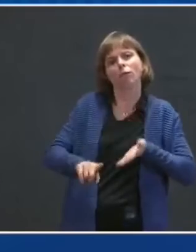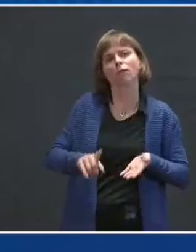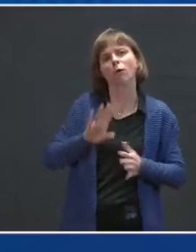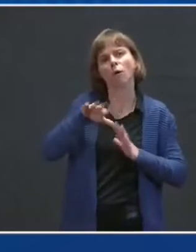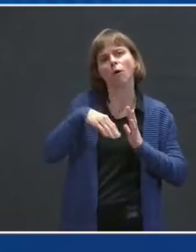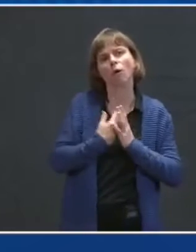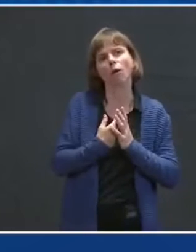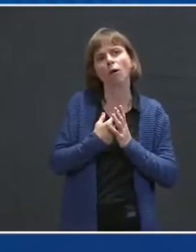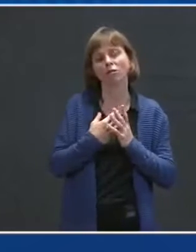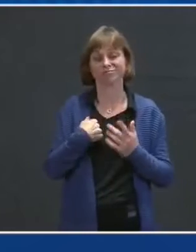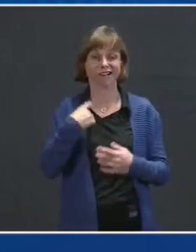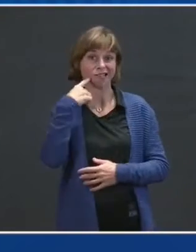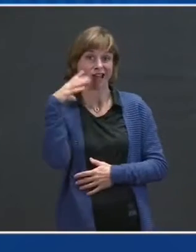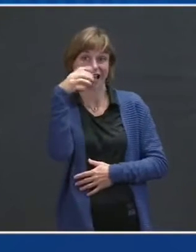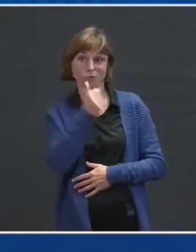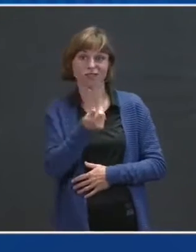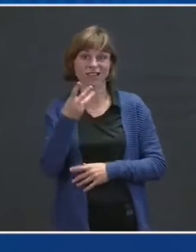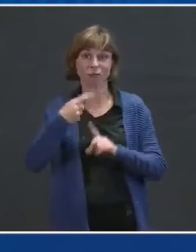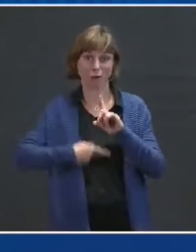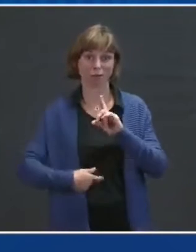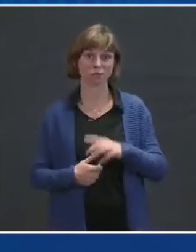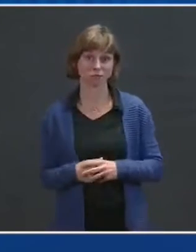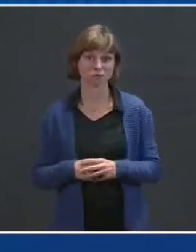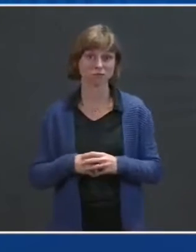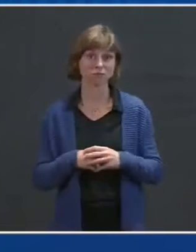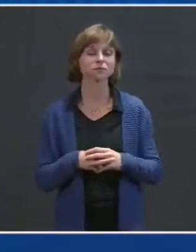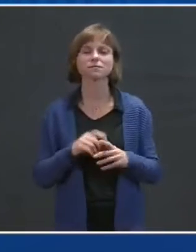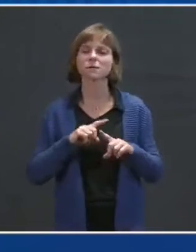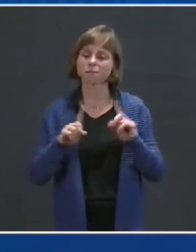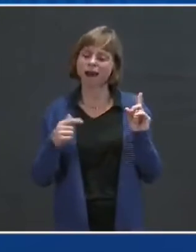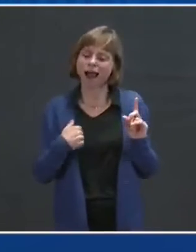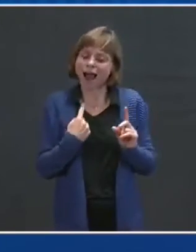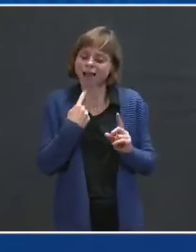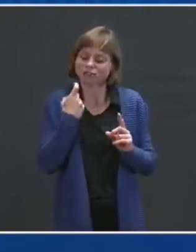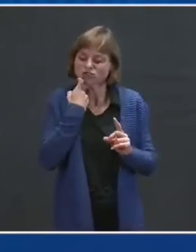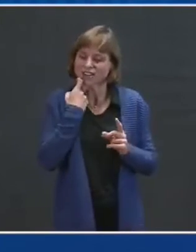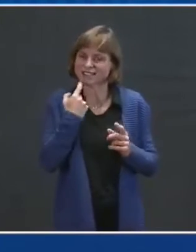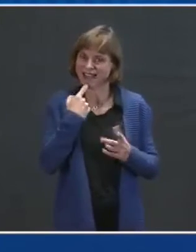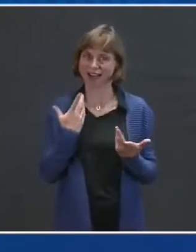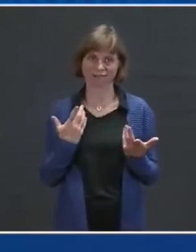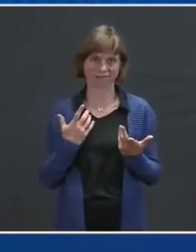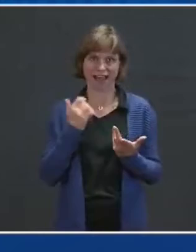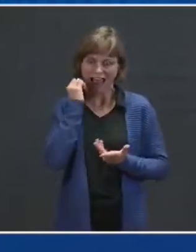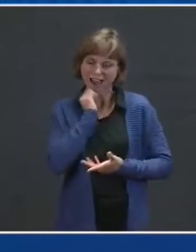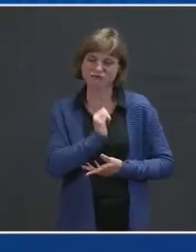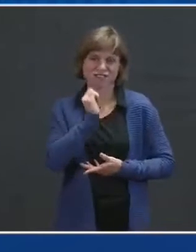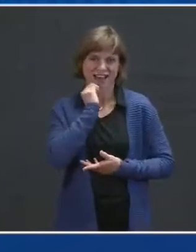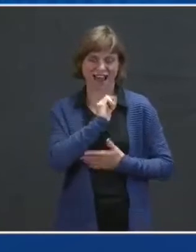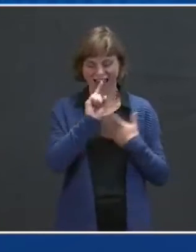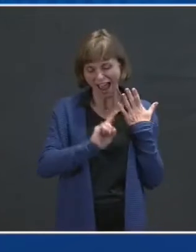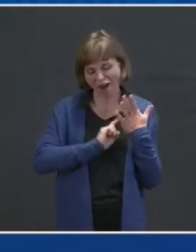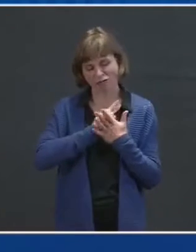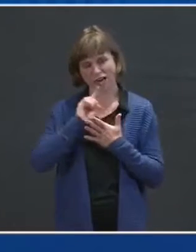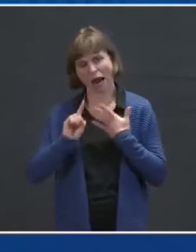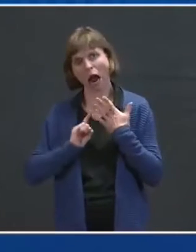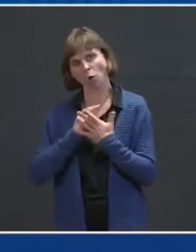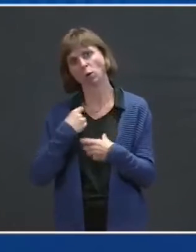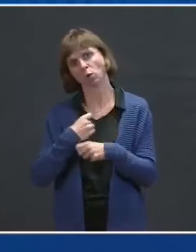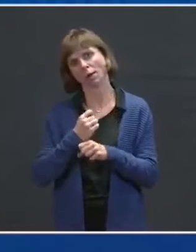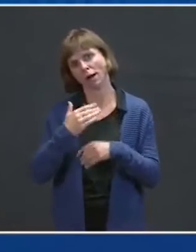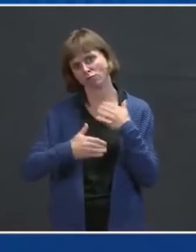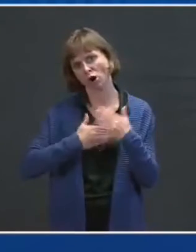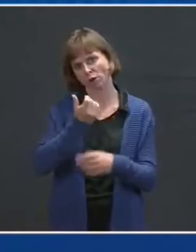think we're estimating several months, but as I said, literally, day by day, hour by hour, we're making progress in